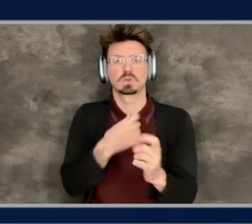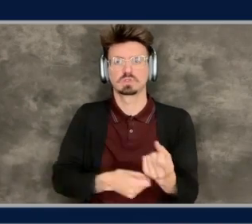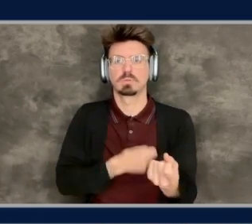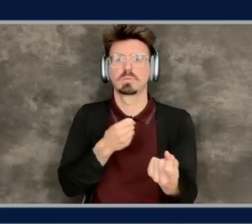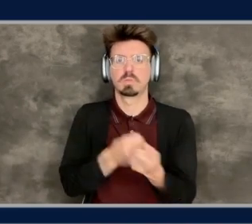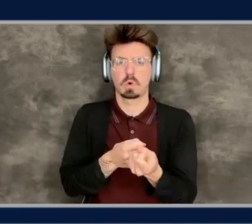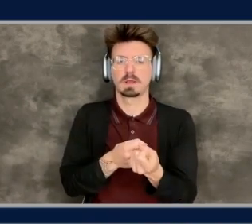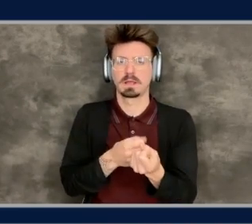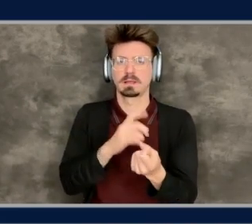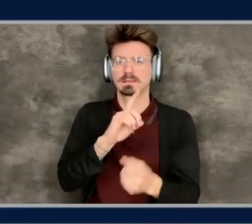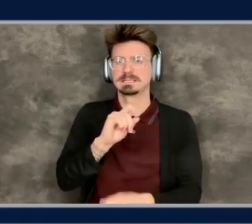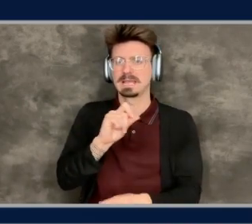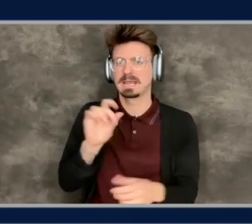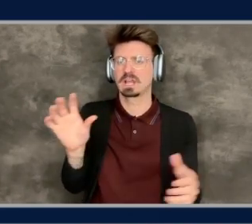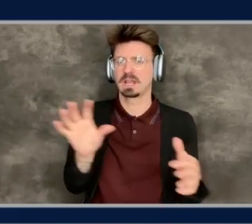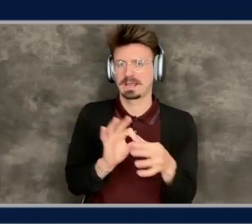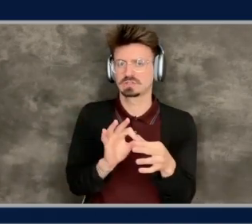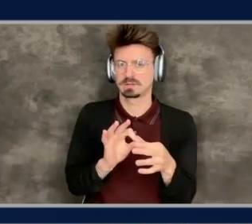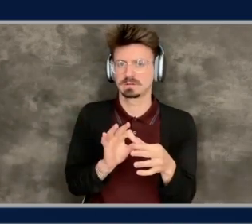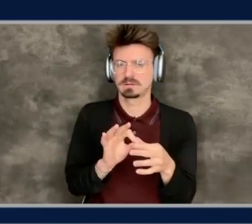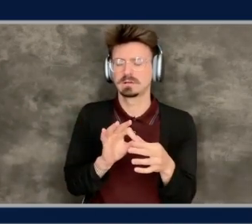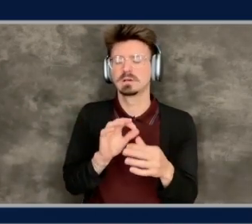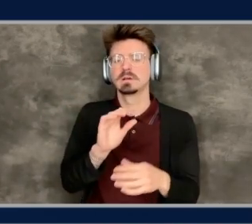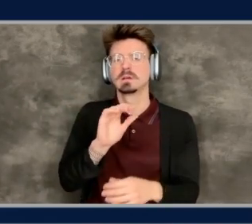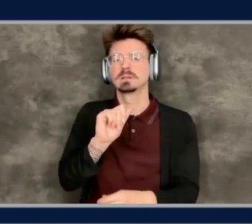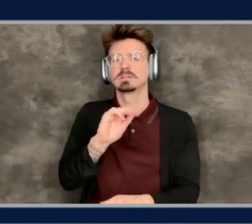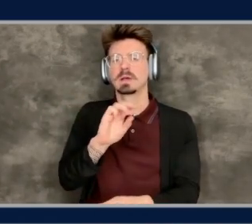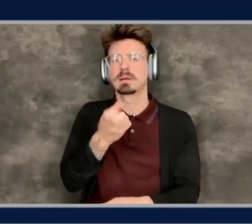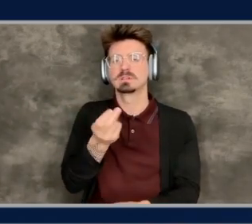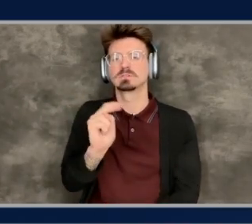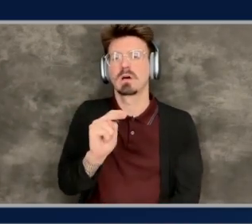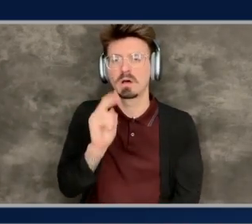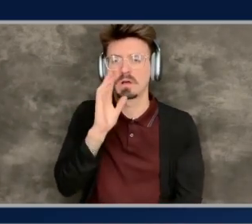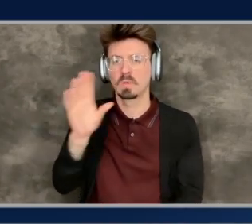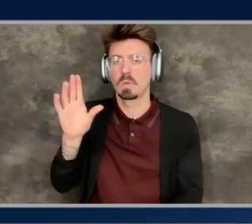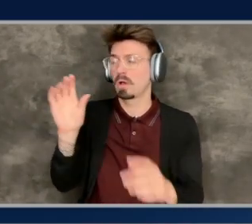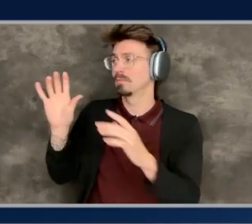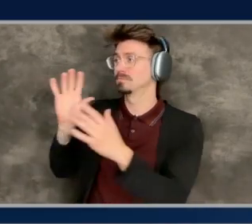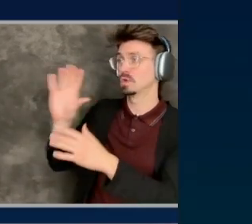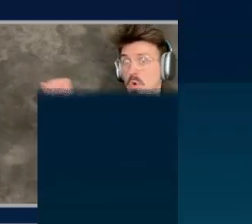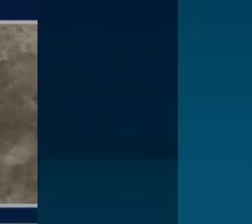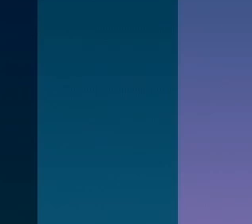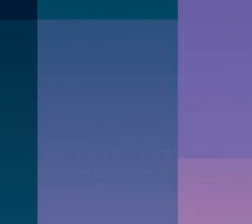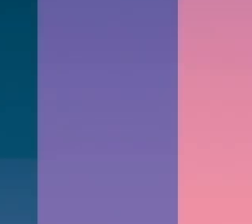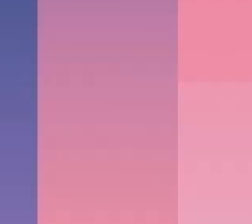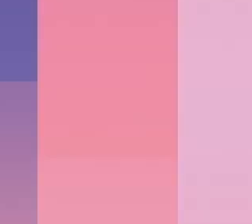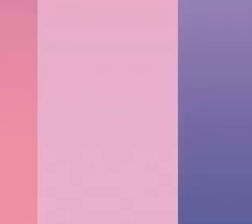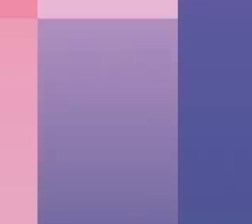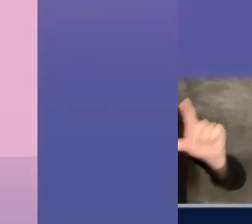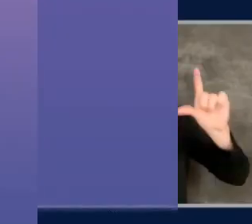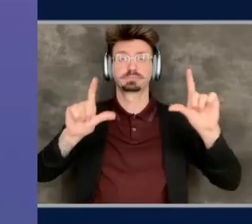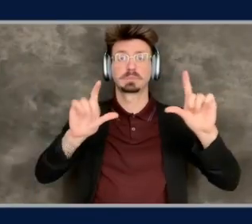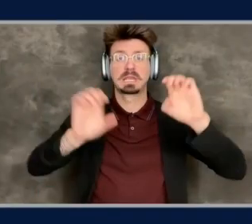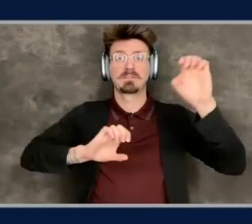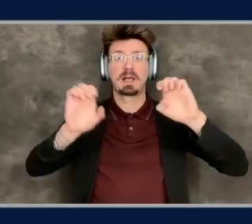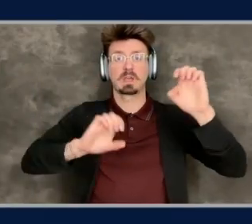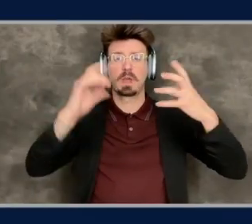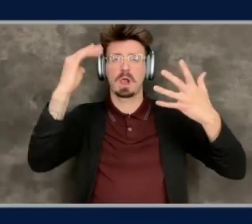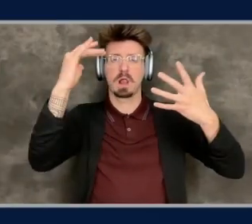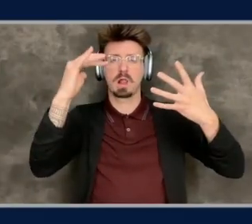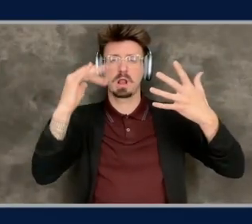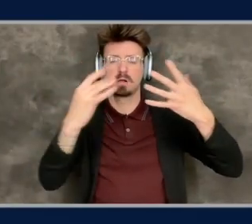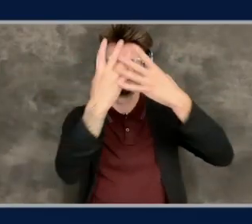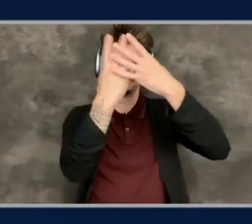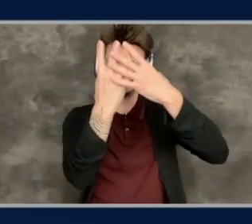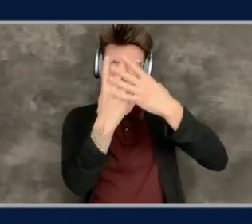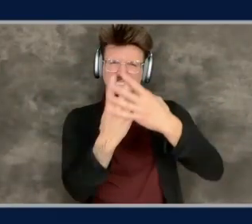connection. Okay. So from between Amazon queue will go to your GitHub account, mm-hmm. do the evaluation, scan all your repositories, and identify